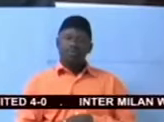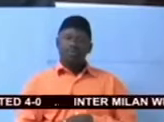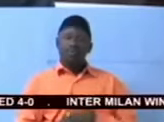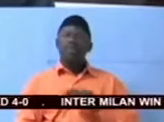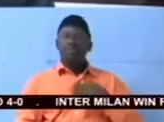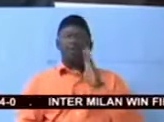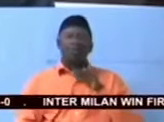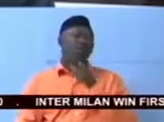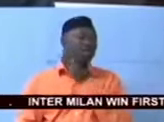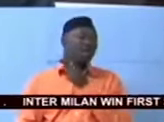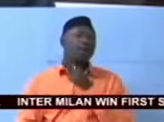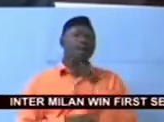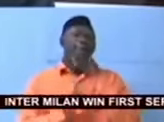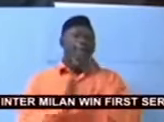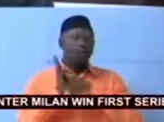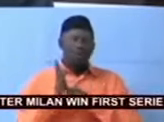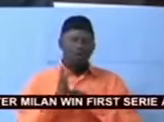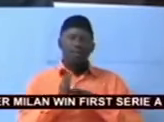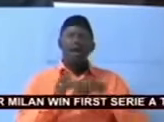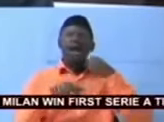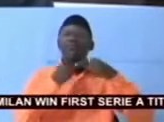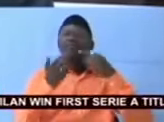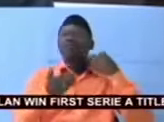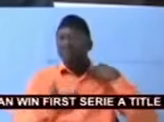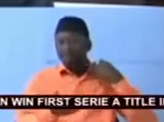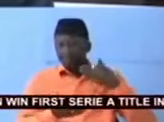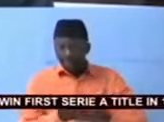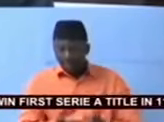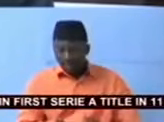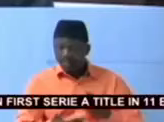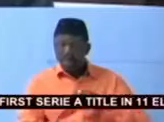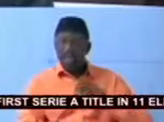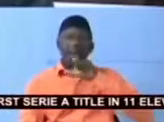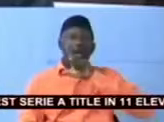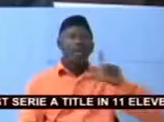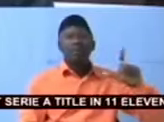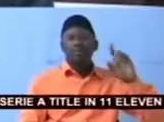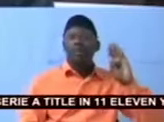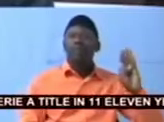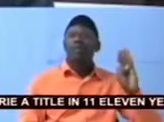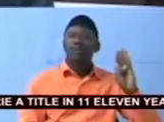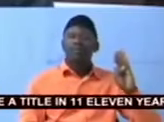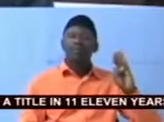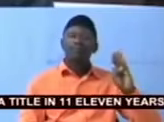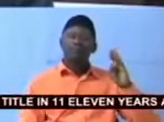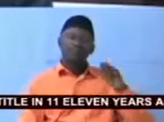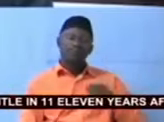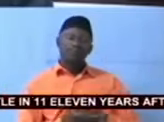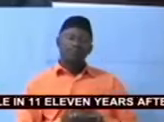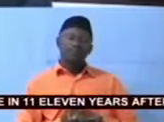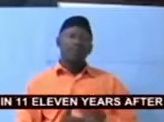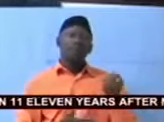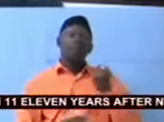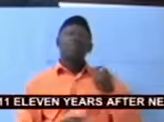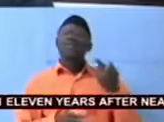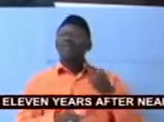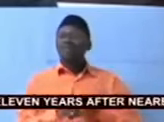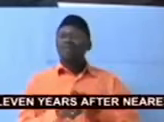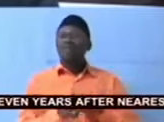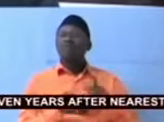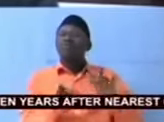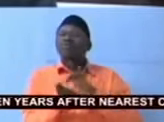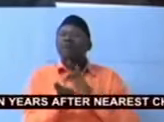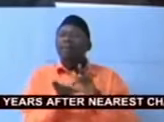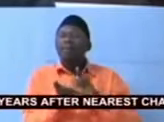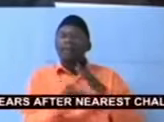finished my LLB. Dama def program bu rek gannaaw bu ma jéxalé suma LLB bi, because there was a gap between